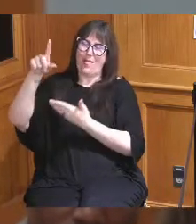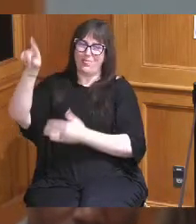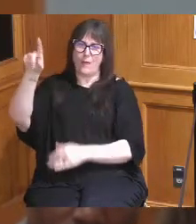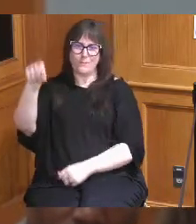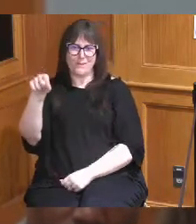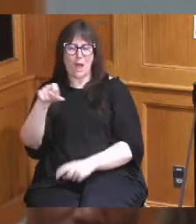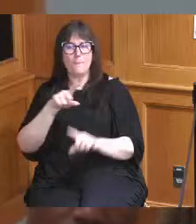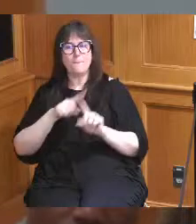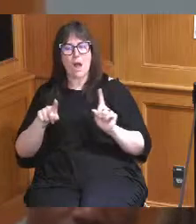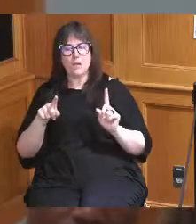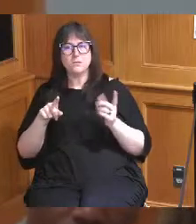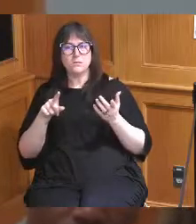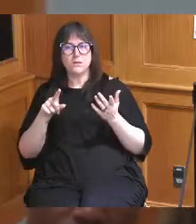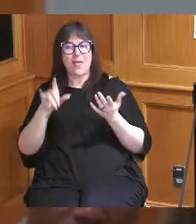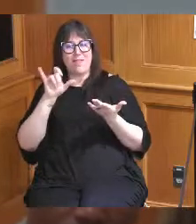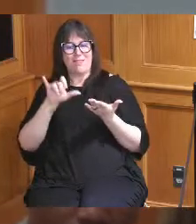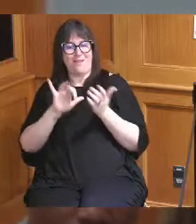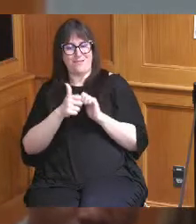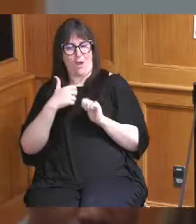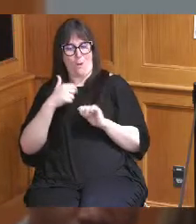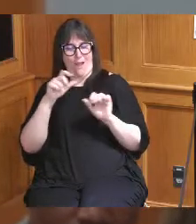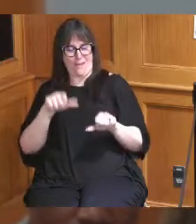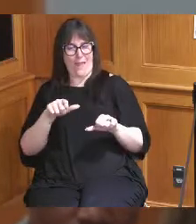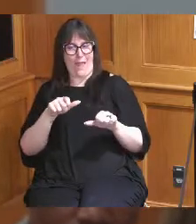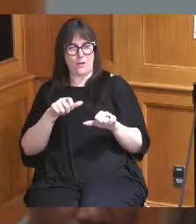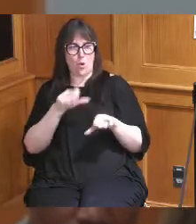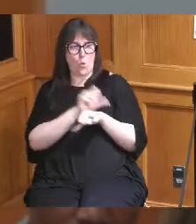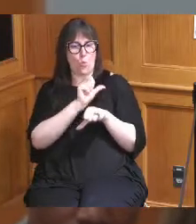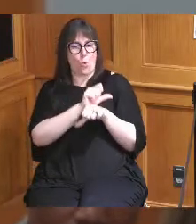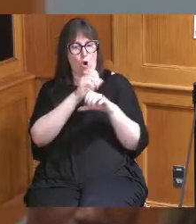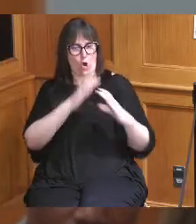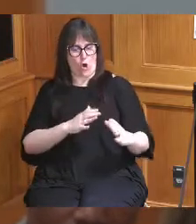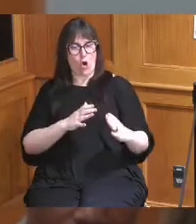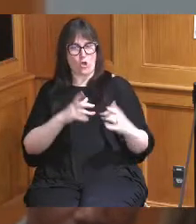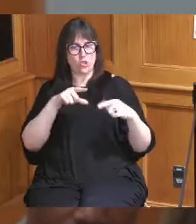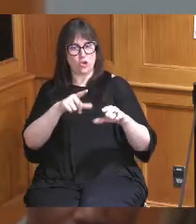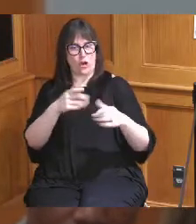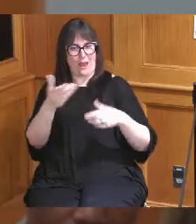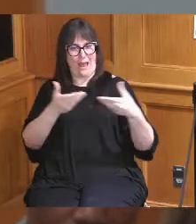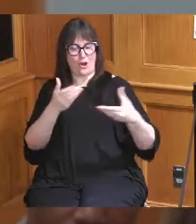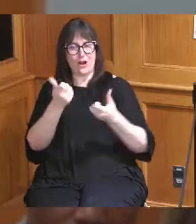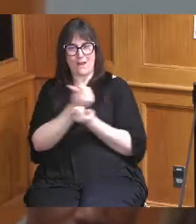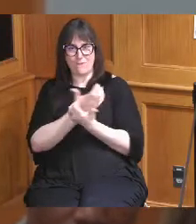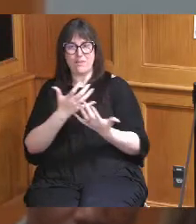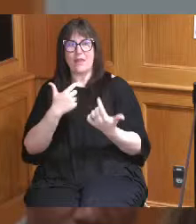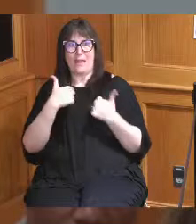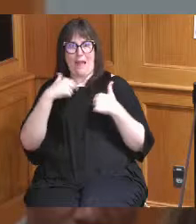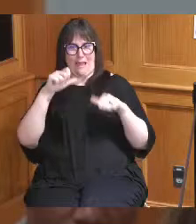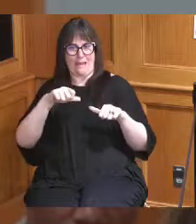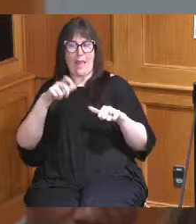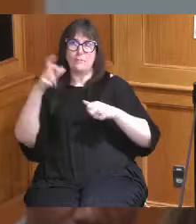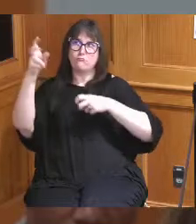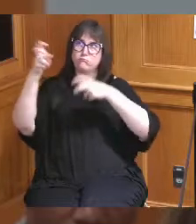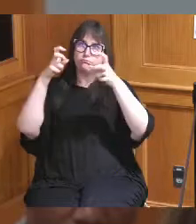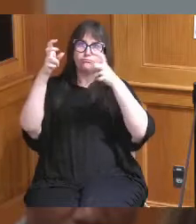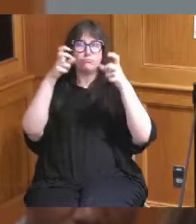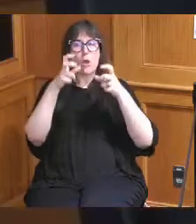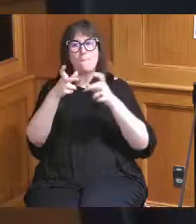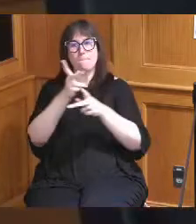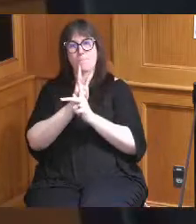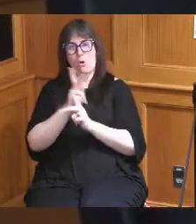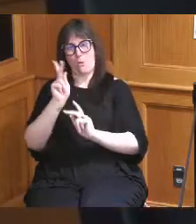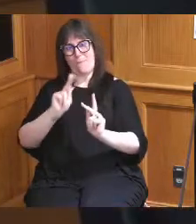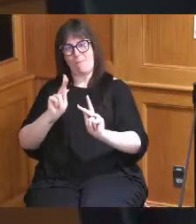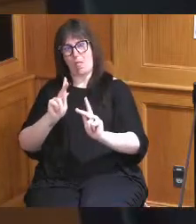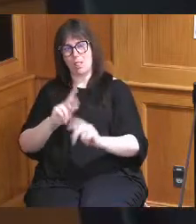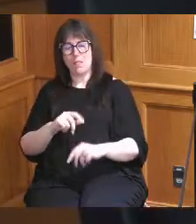can go up and down as far as employee-wise while I'm hiring, you know. Right. Thank you for what you're doing. You're